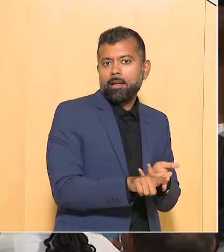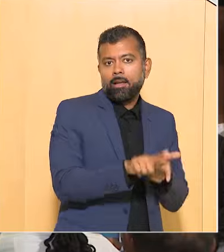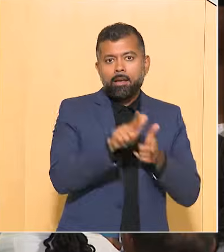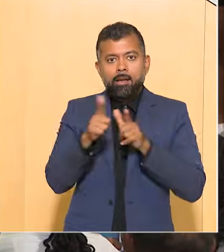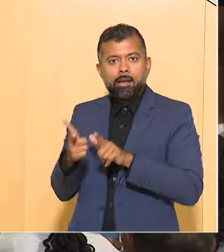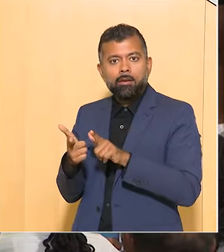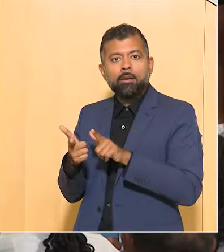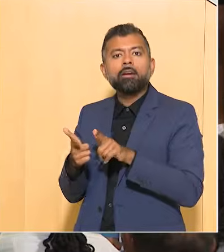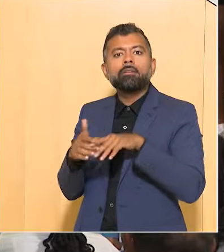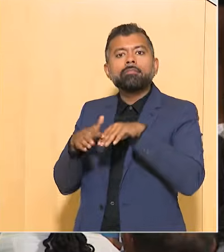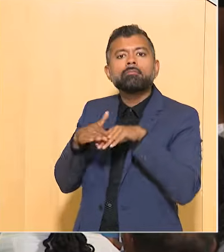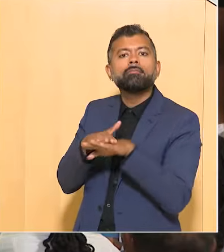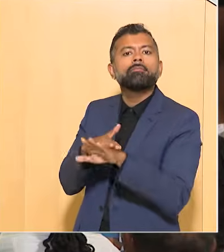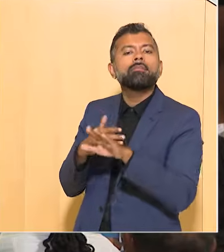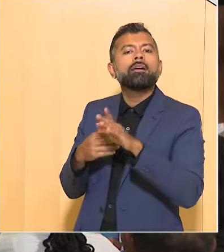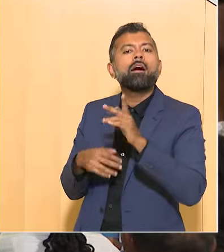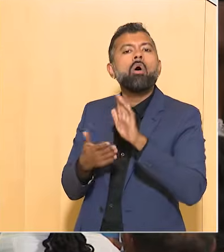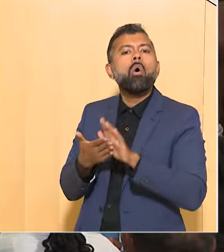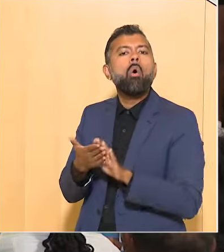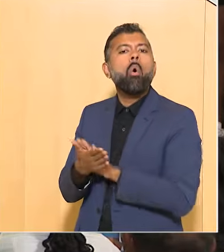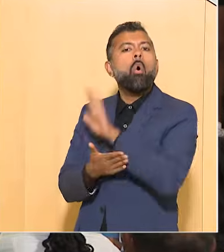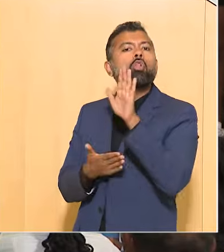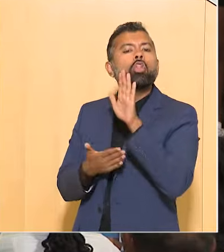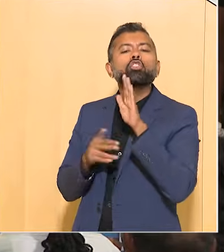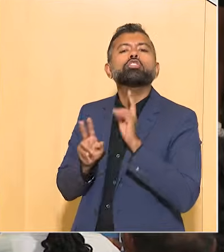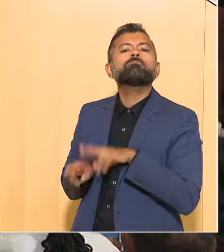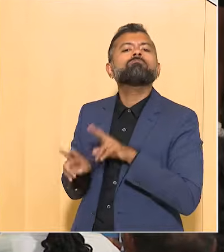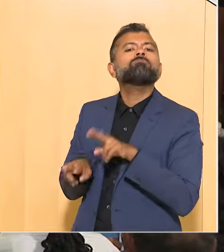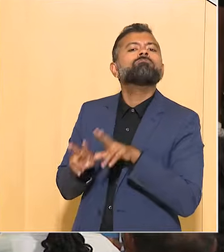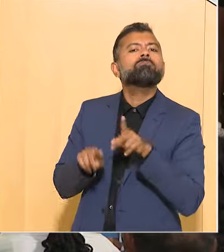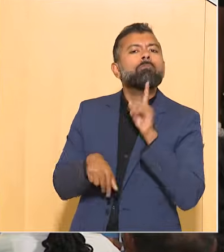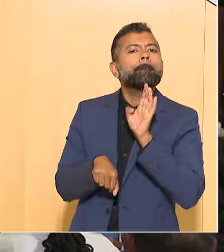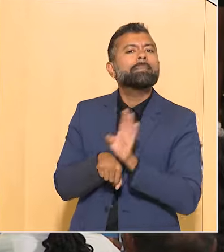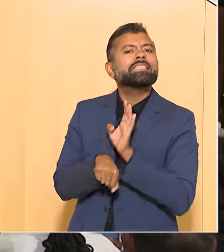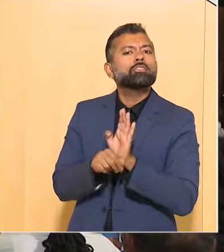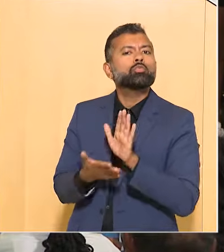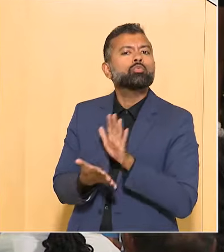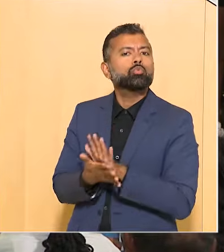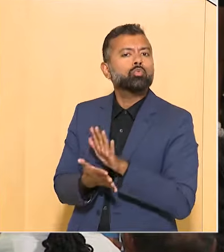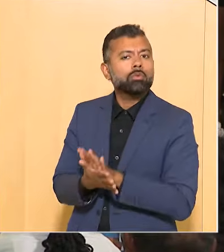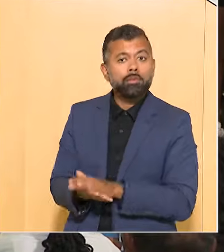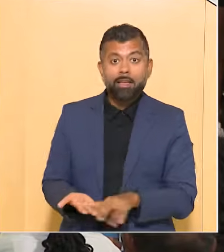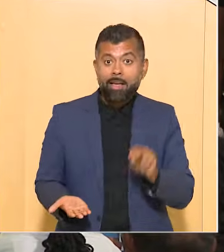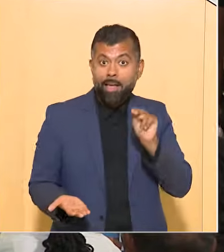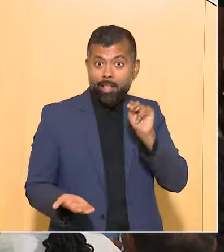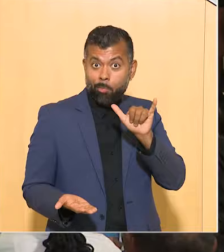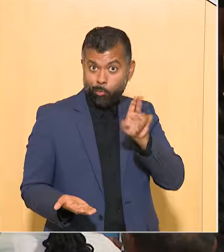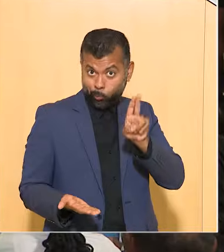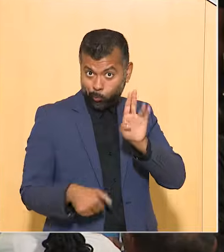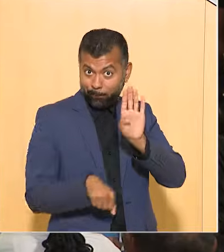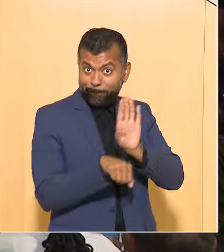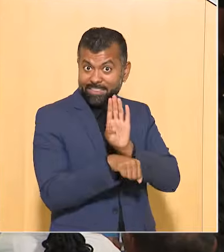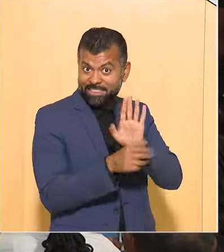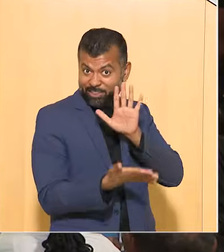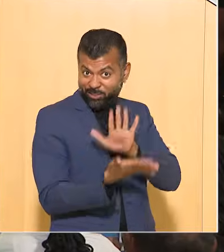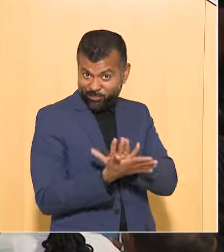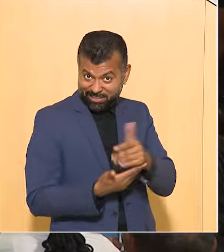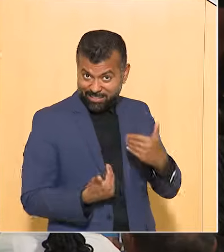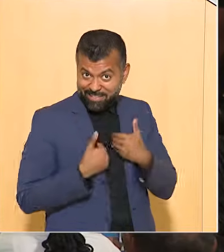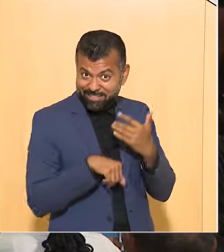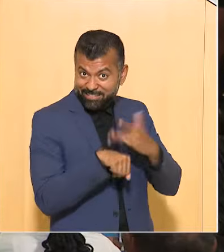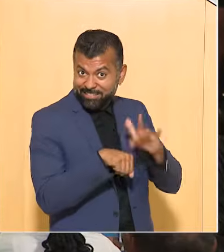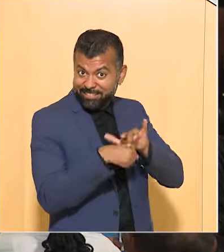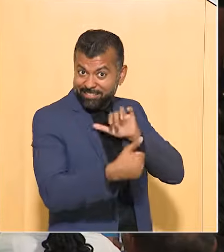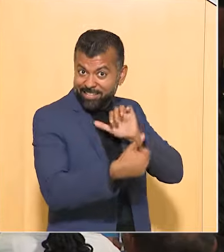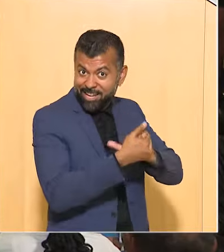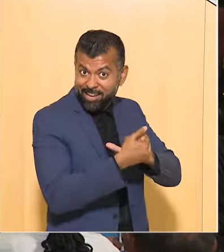top business schools, including Penn's Wharton School, NYU Stern School of Business. And for 5 young people planning to